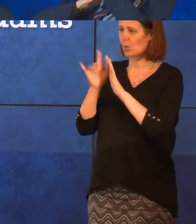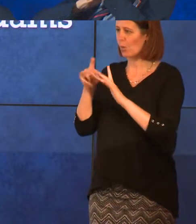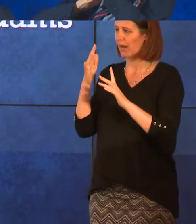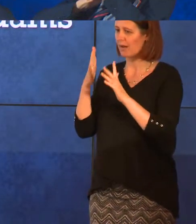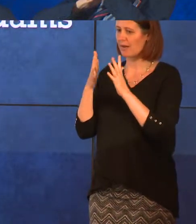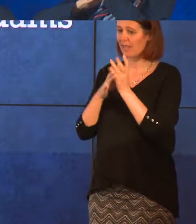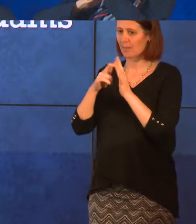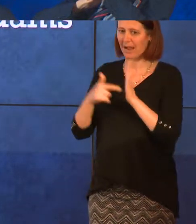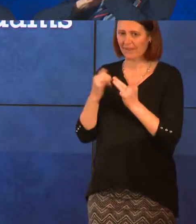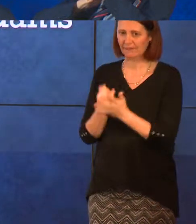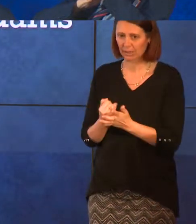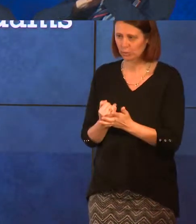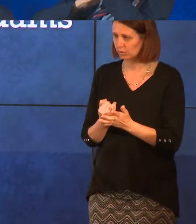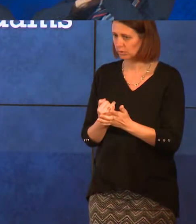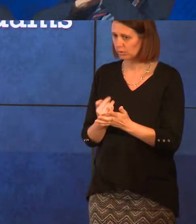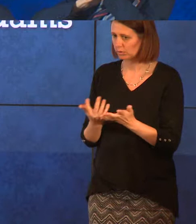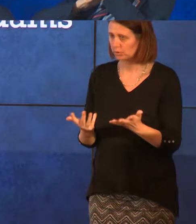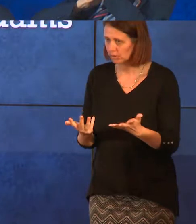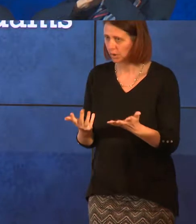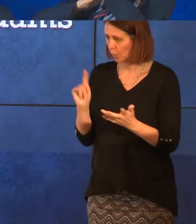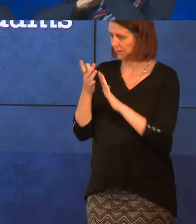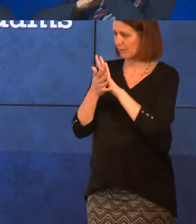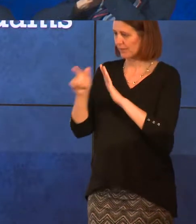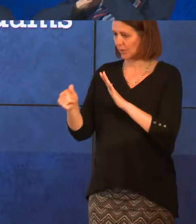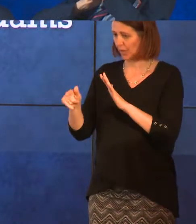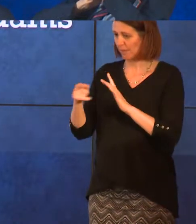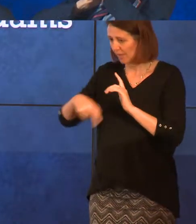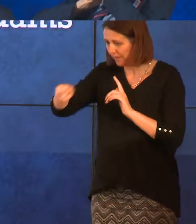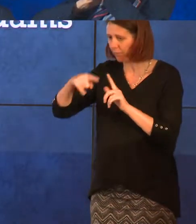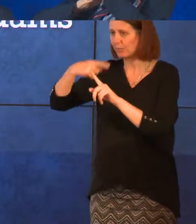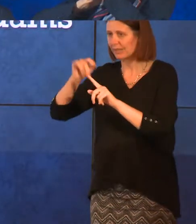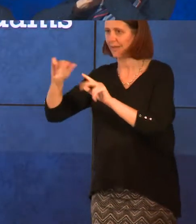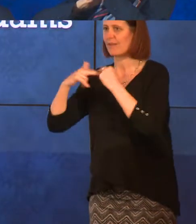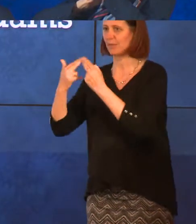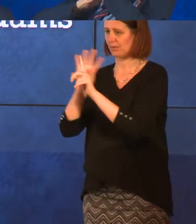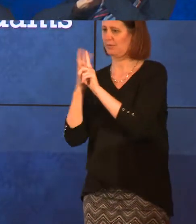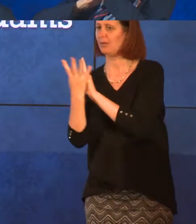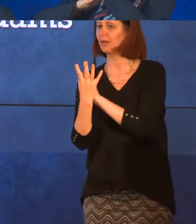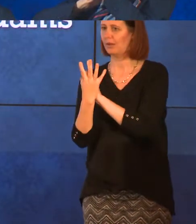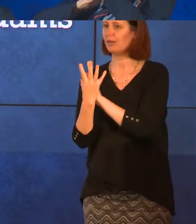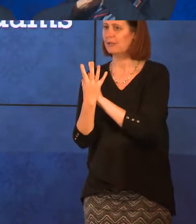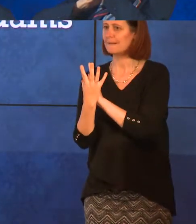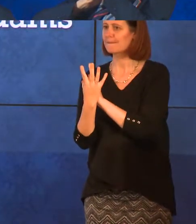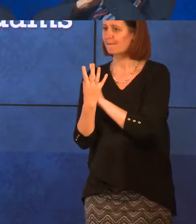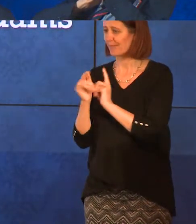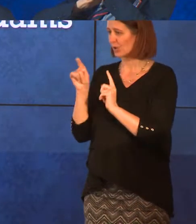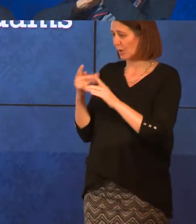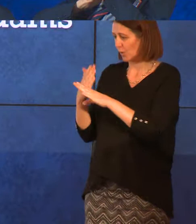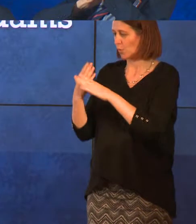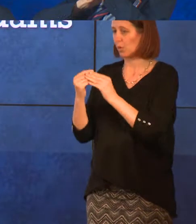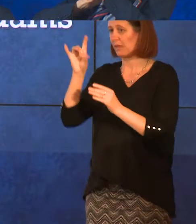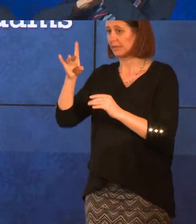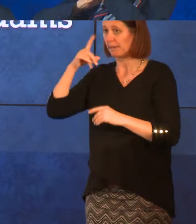does fail, and what it means for them and their families and the community around them. So we worked with 10 people